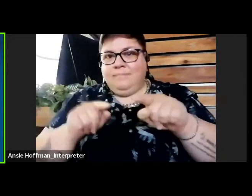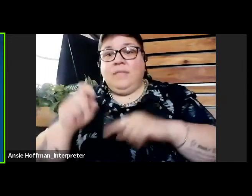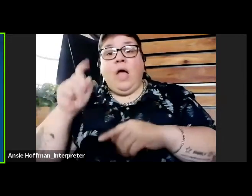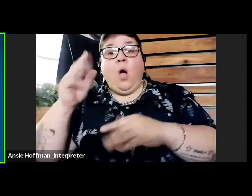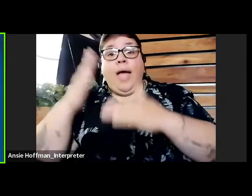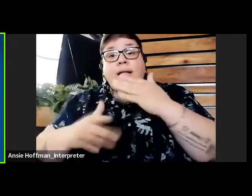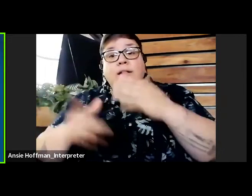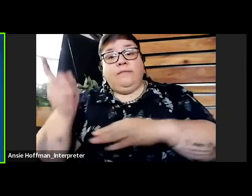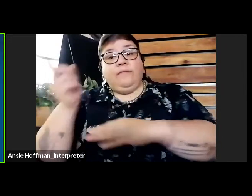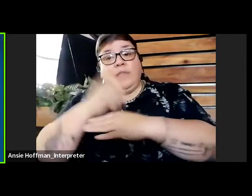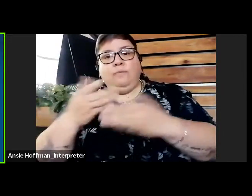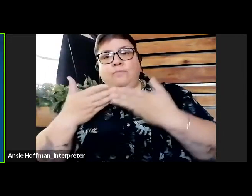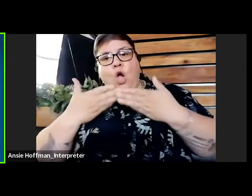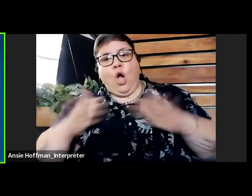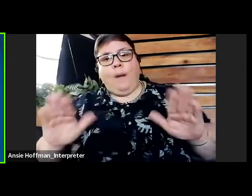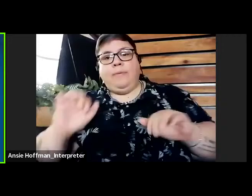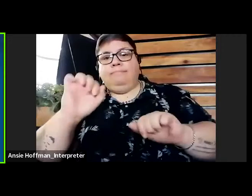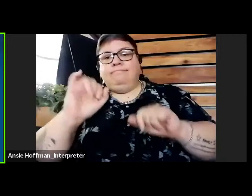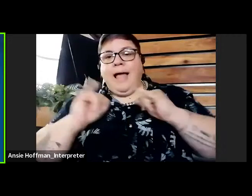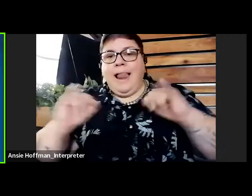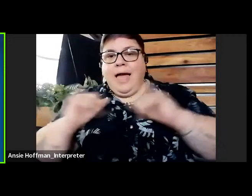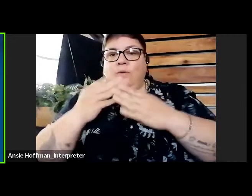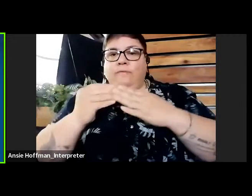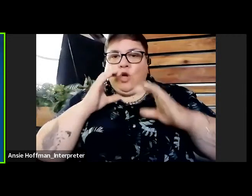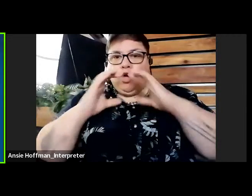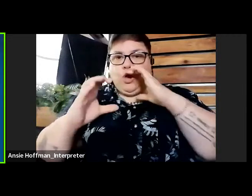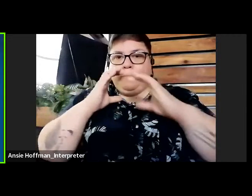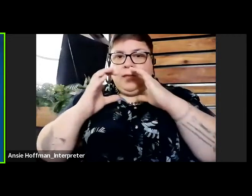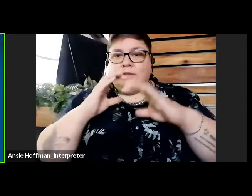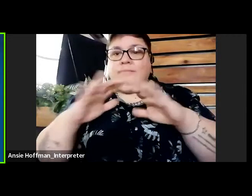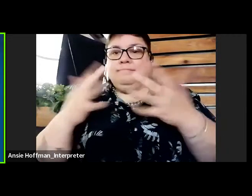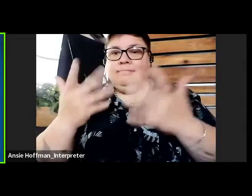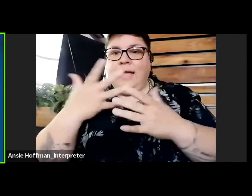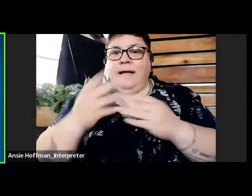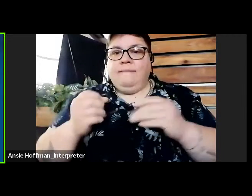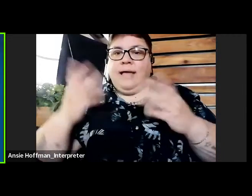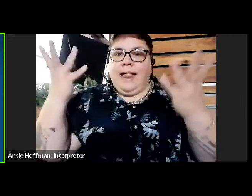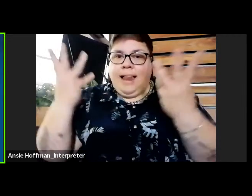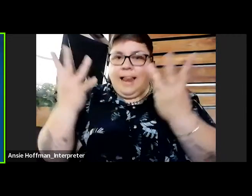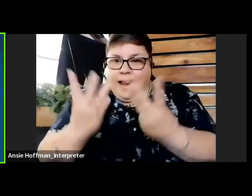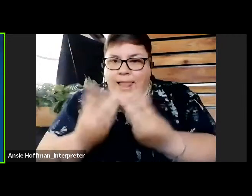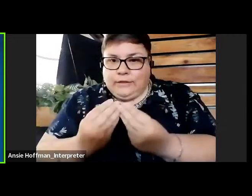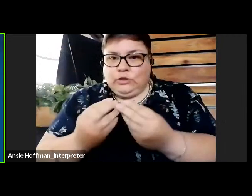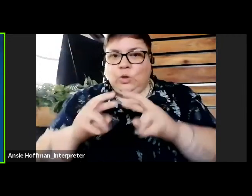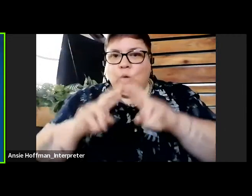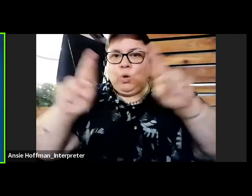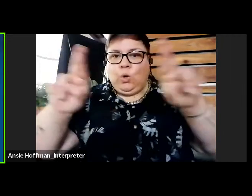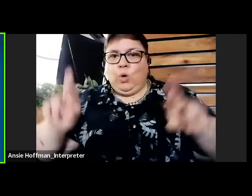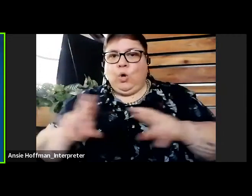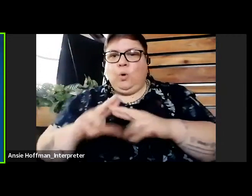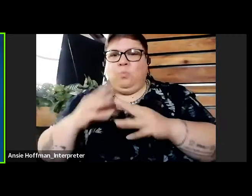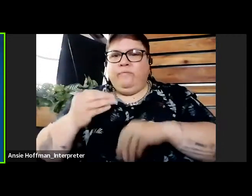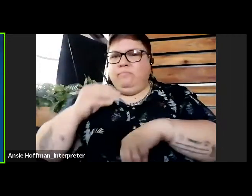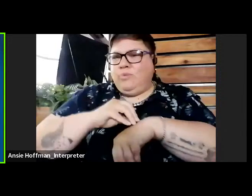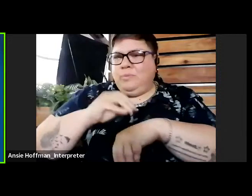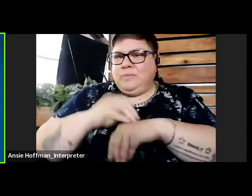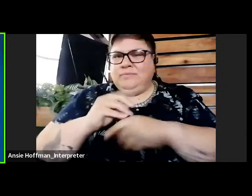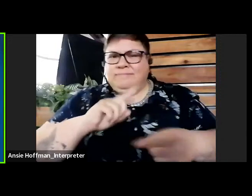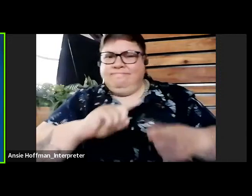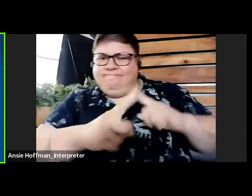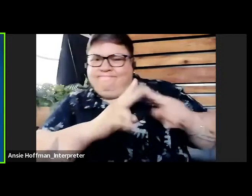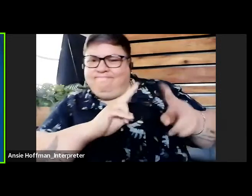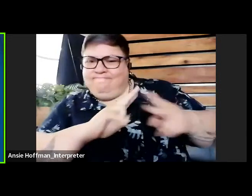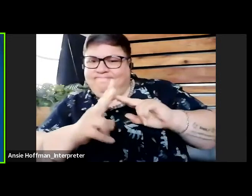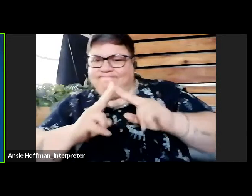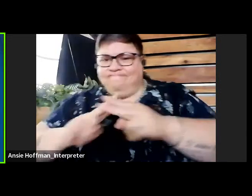open up these lines of communications so that there will be less room for issues and fights later on when